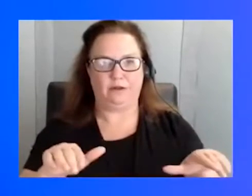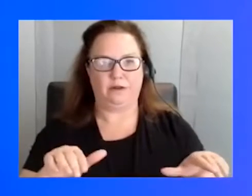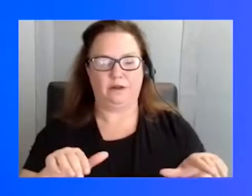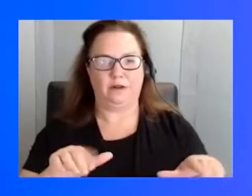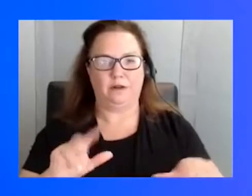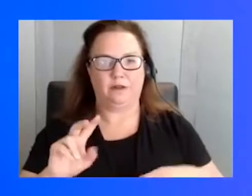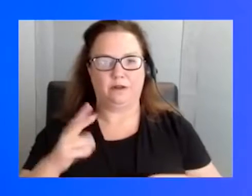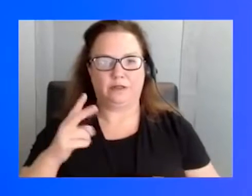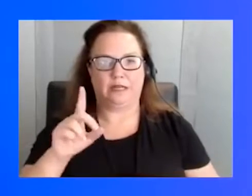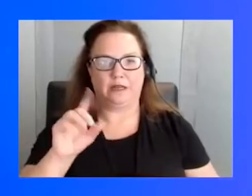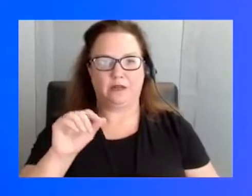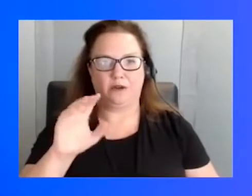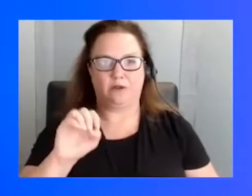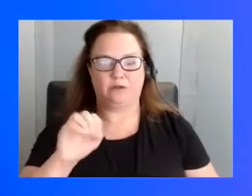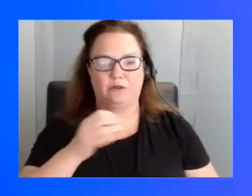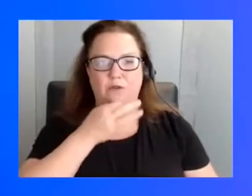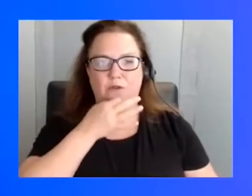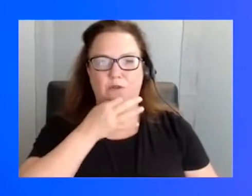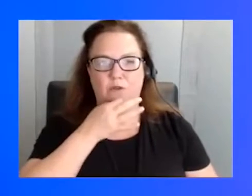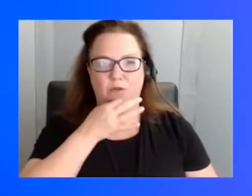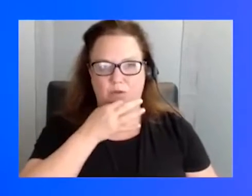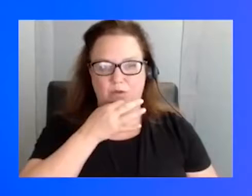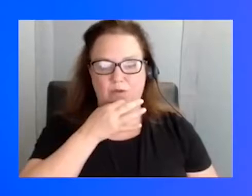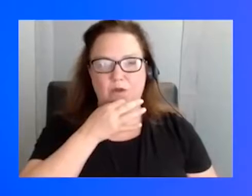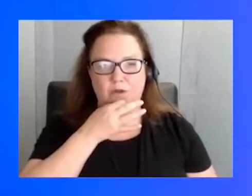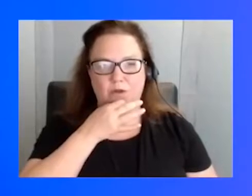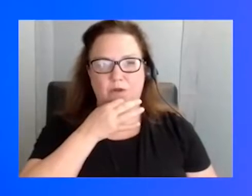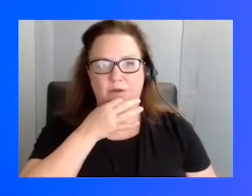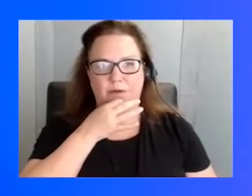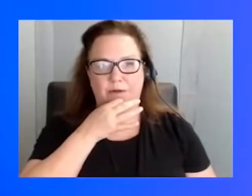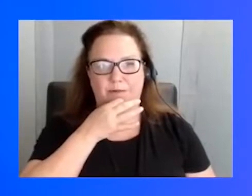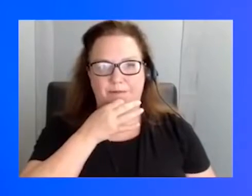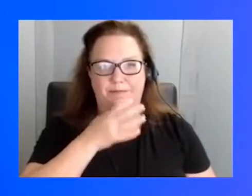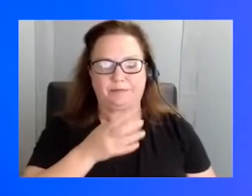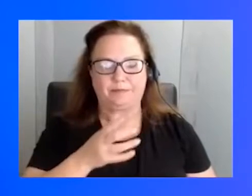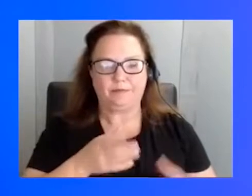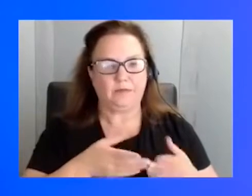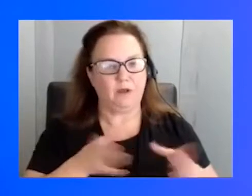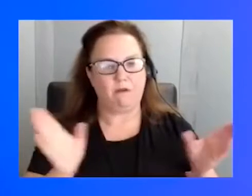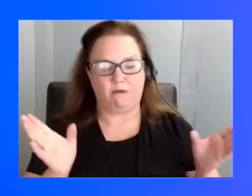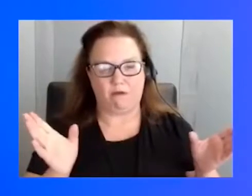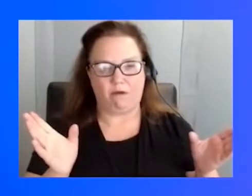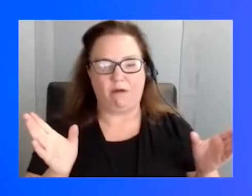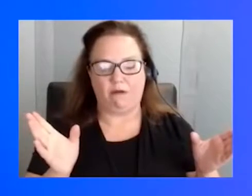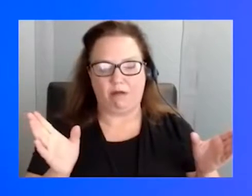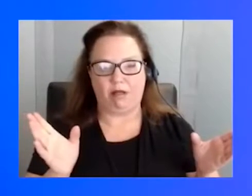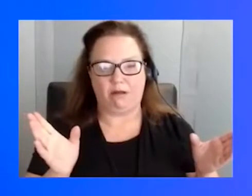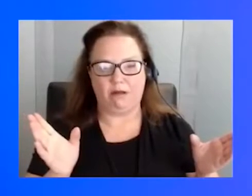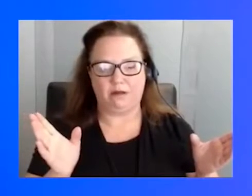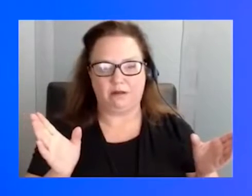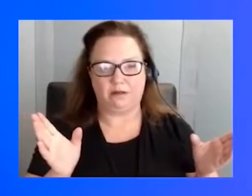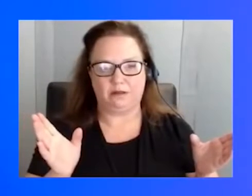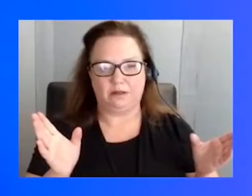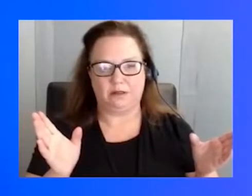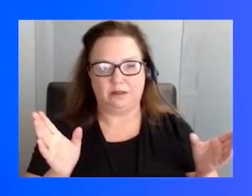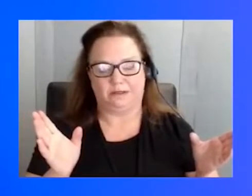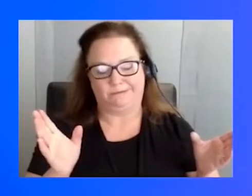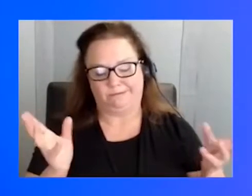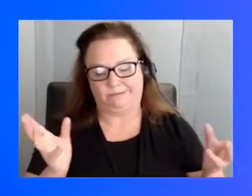here fairly soon. They are going to be getting their second dose. I think overall it's going to be much